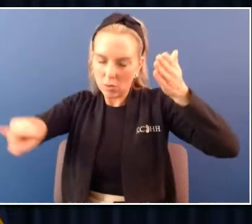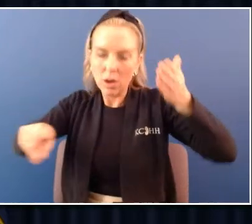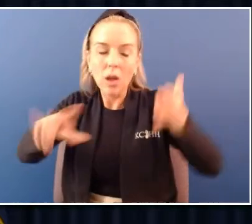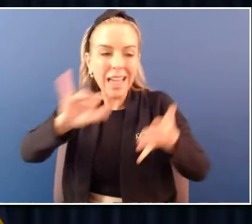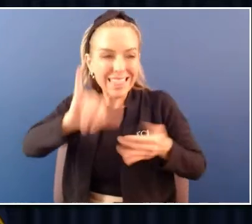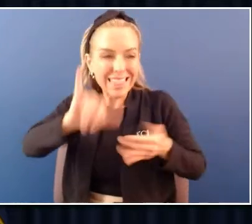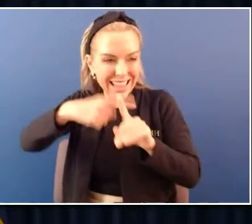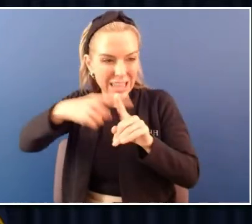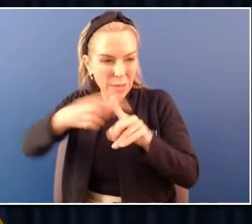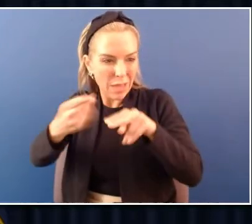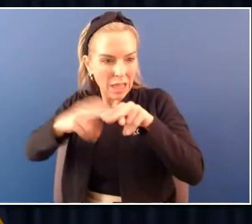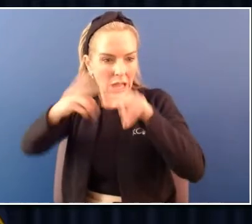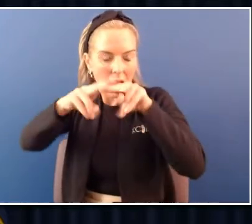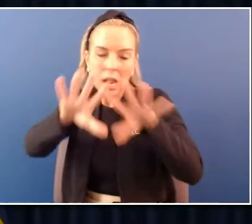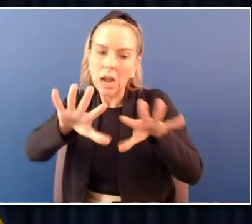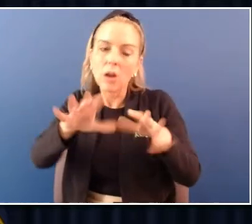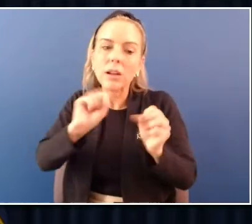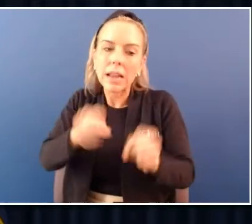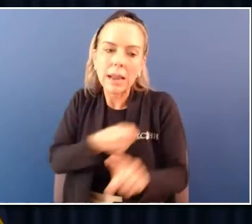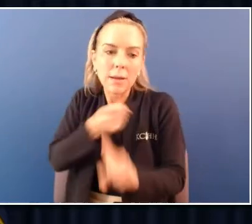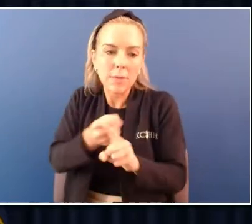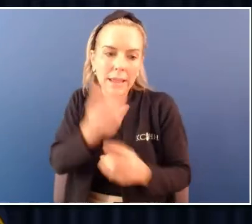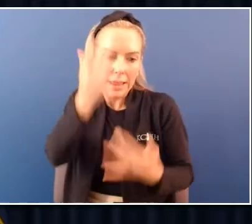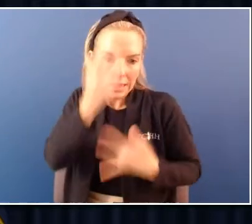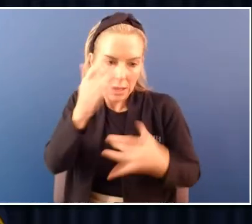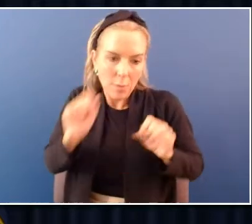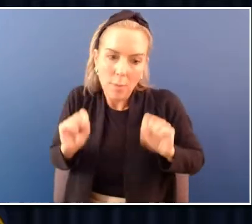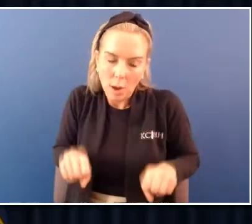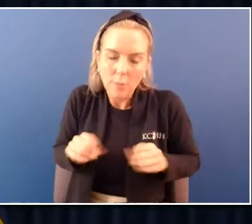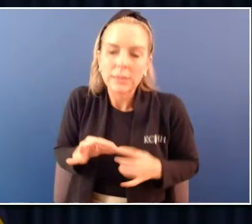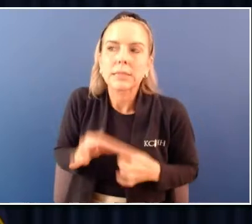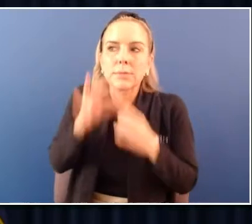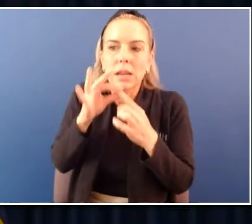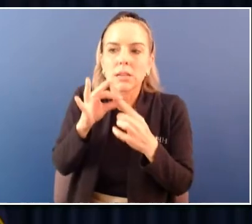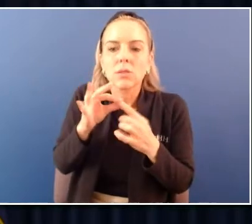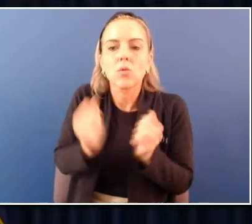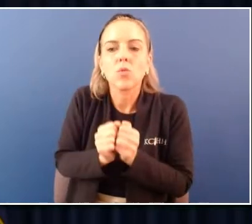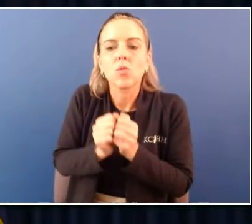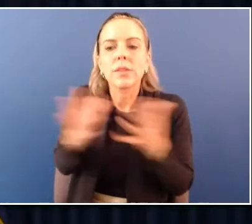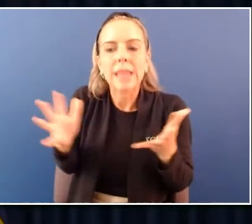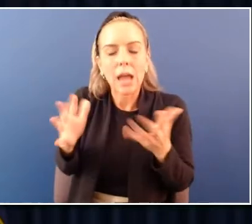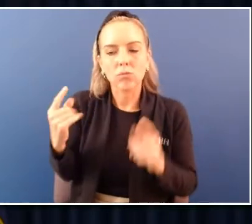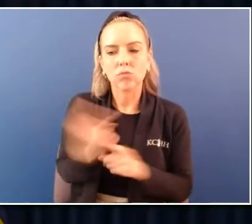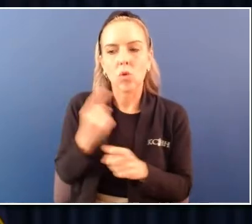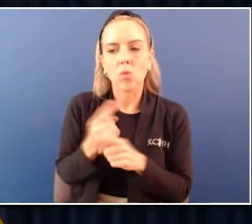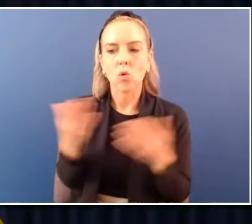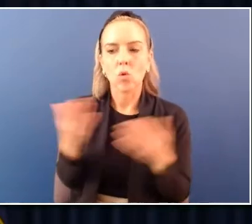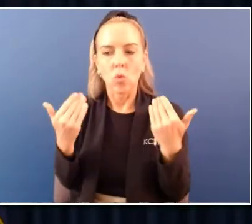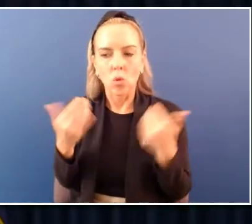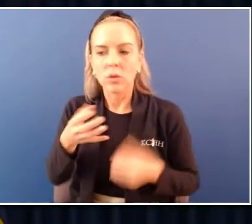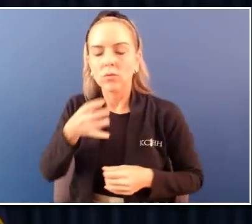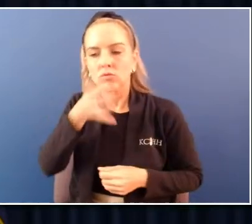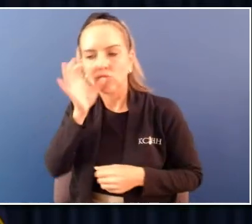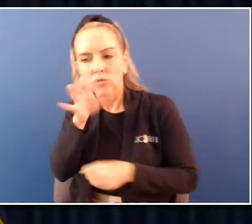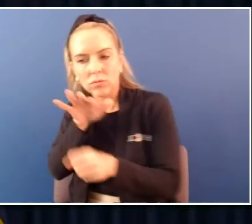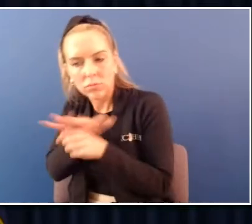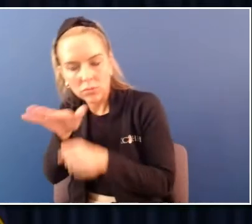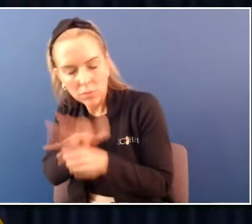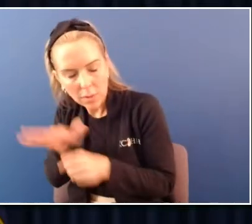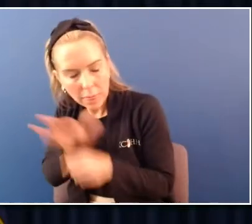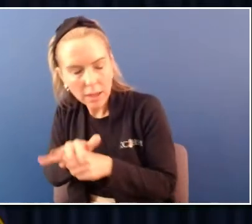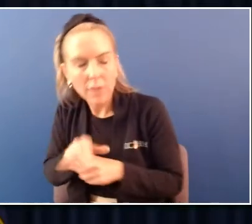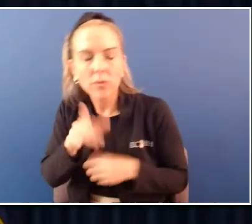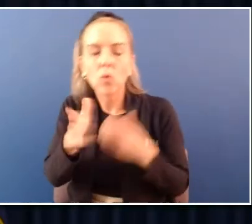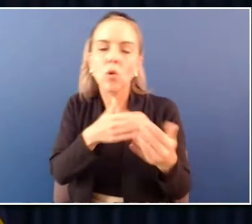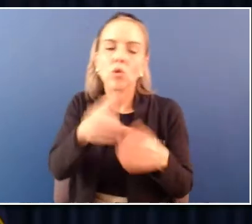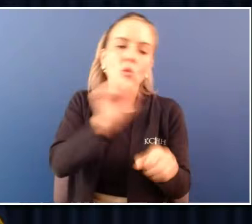that illnesses are possible, especially for those without adequate cooling and hydration. So whether you work outside